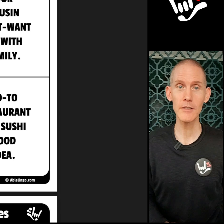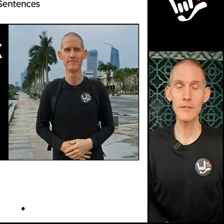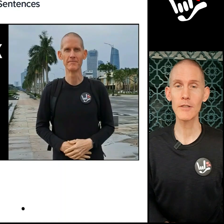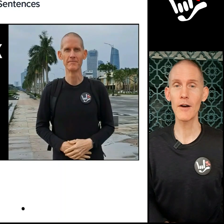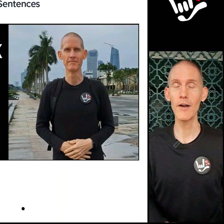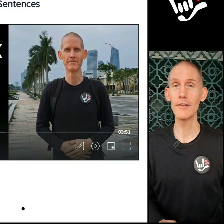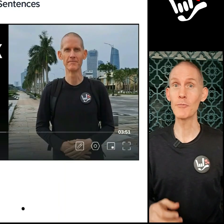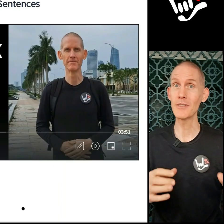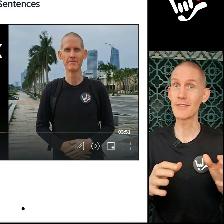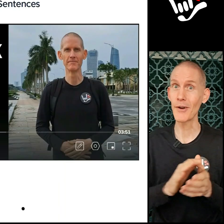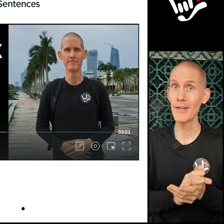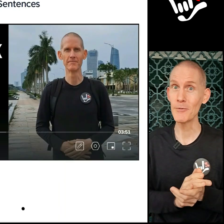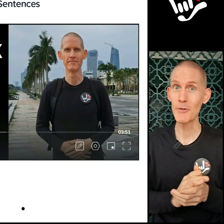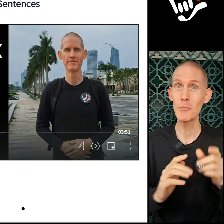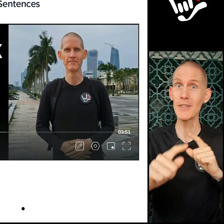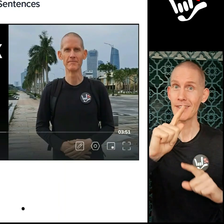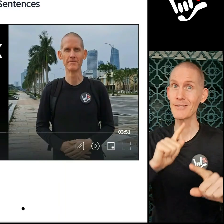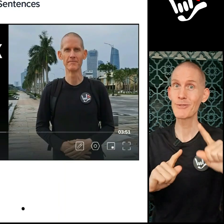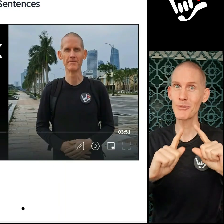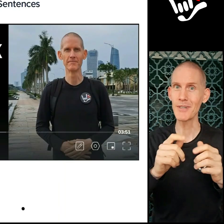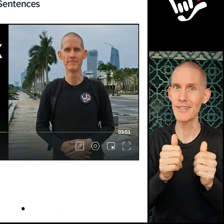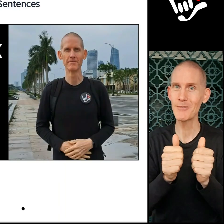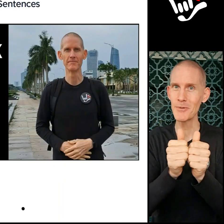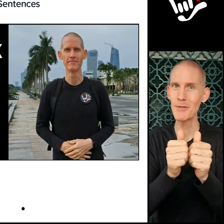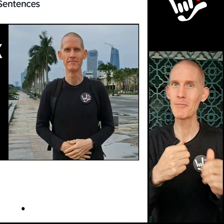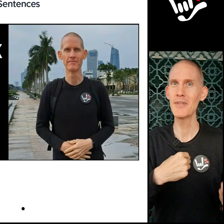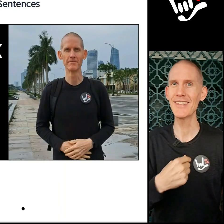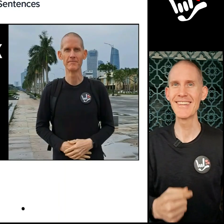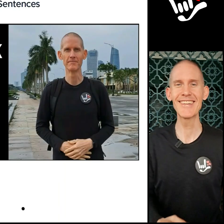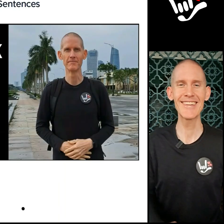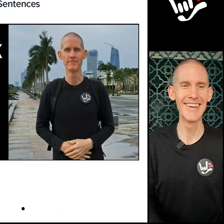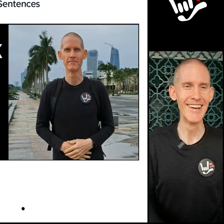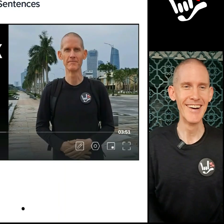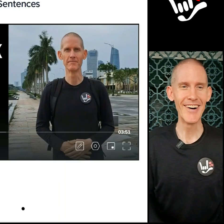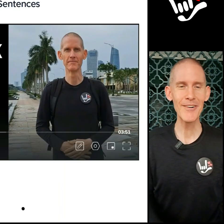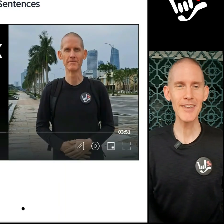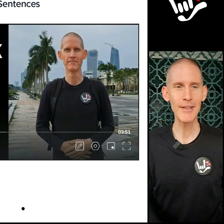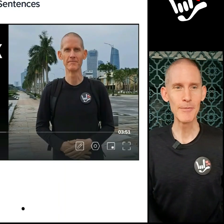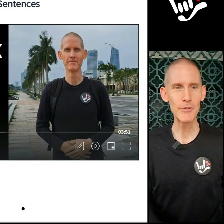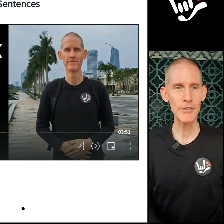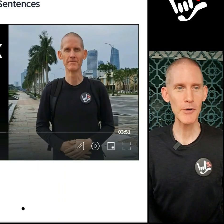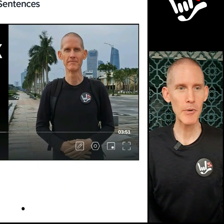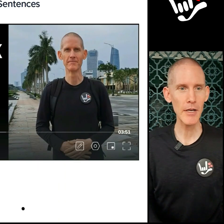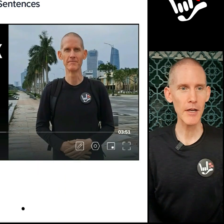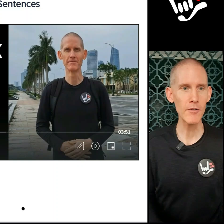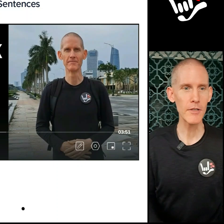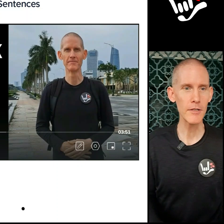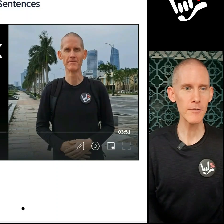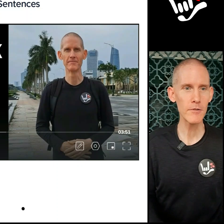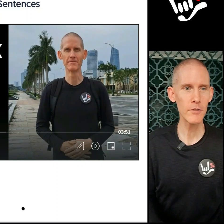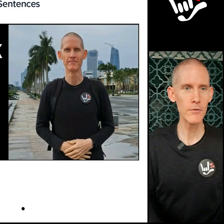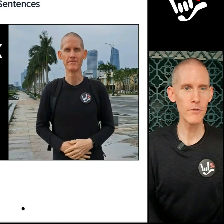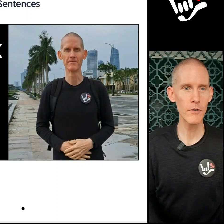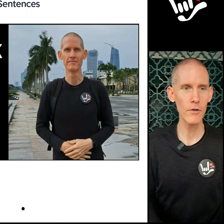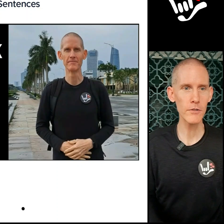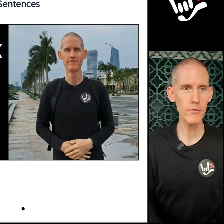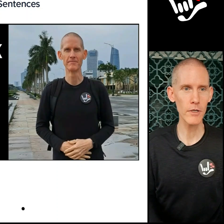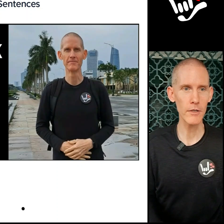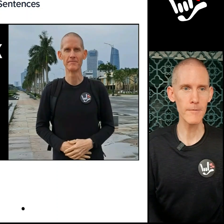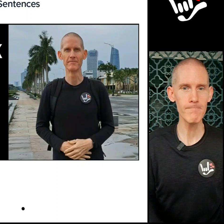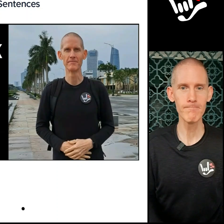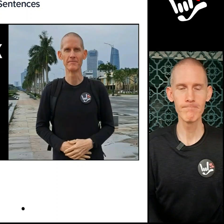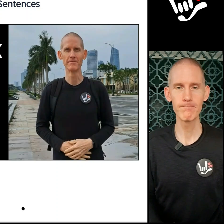the lessons and you've been signing with me. Sign with me. Okay, so let's go back out here to the